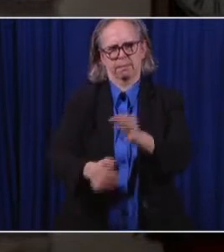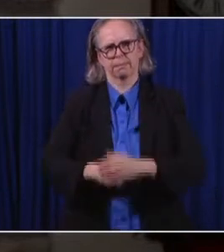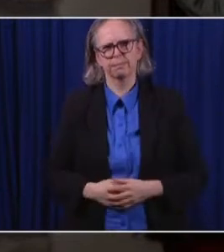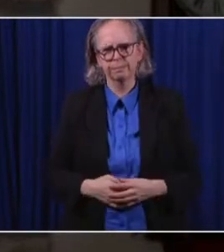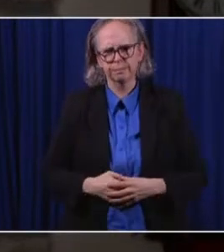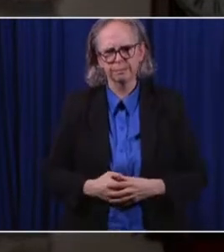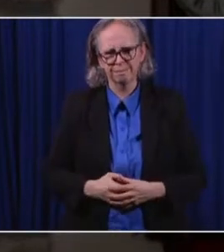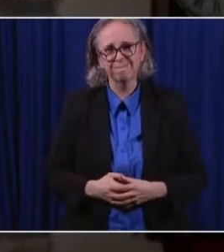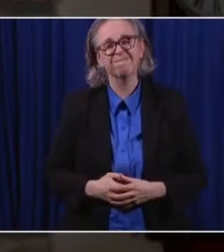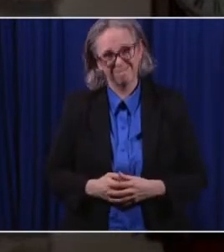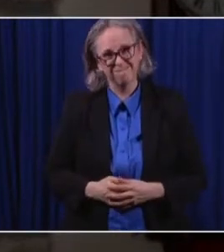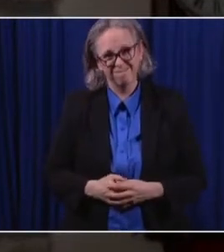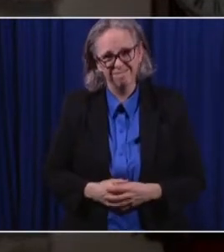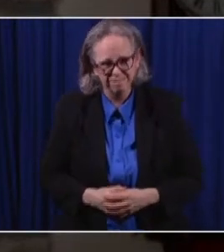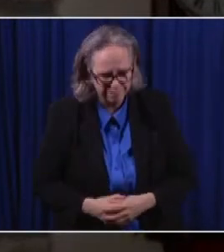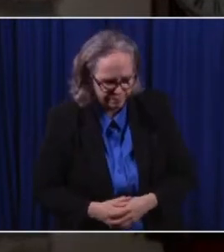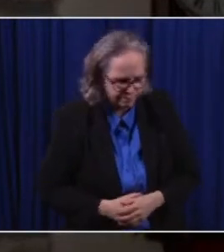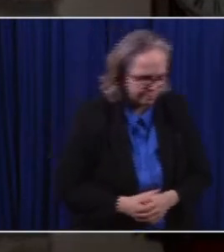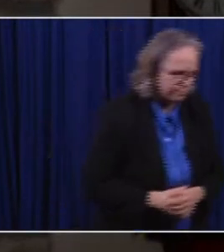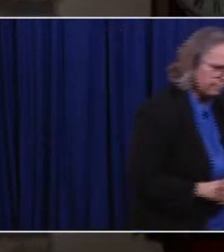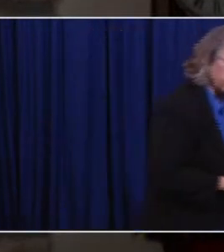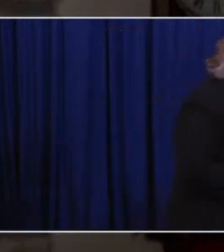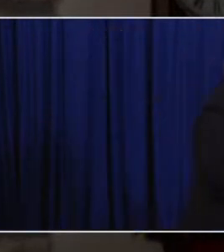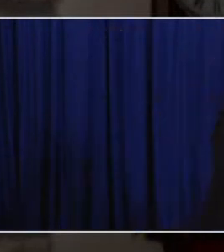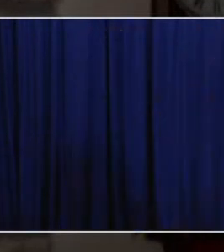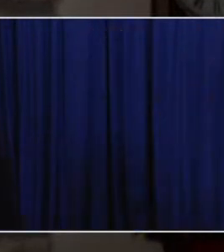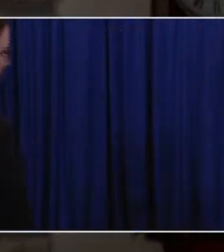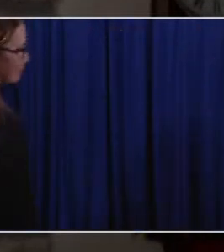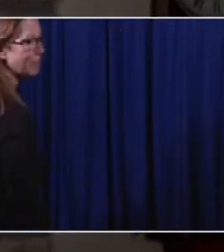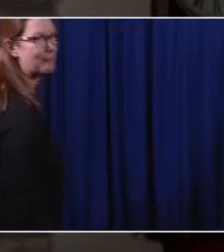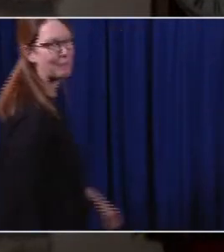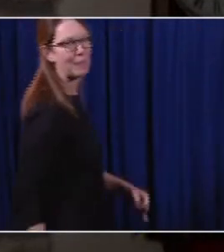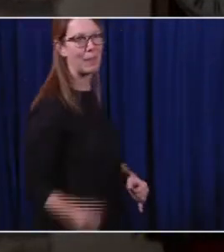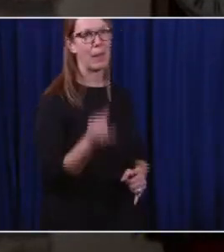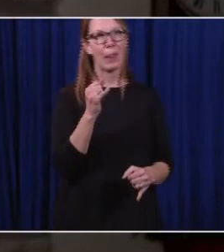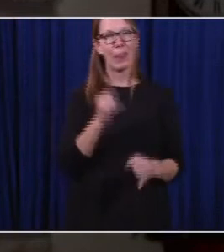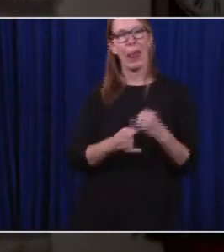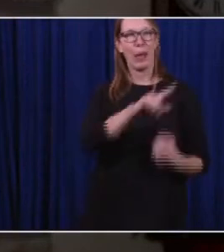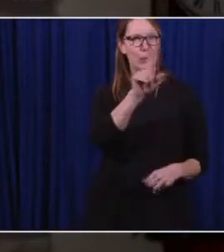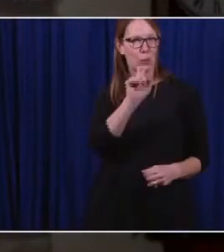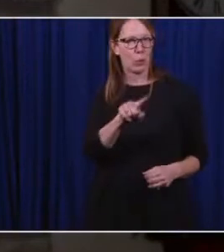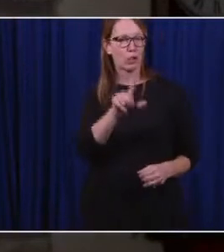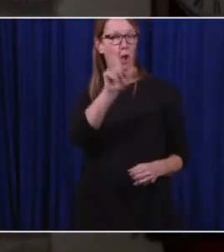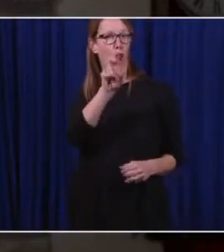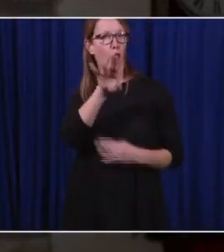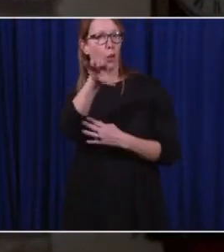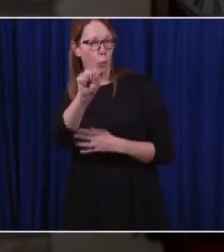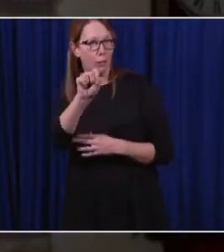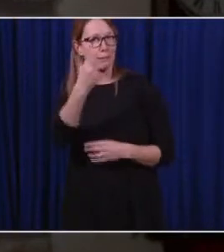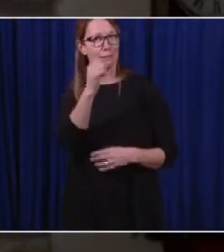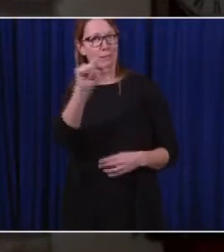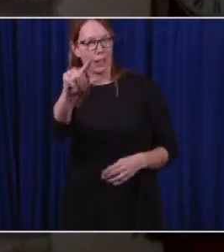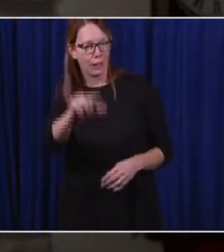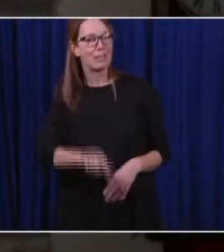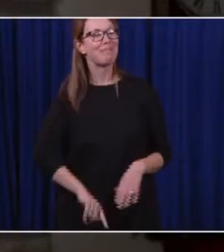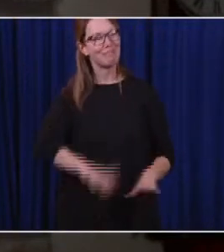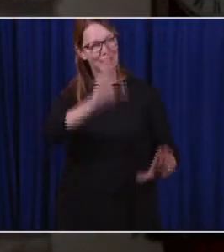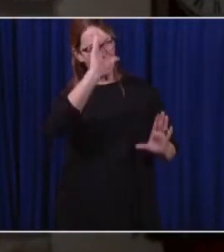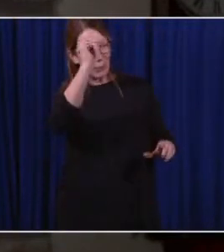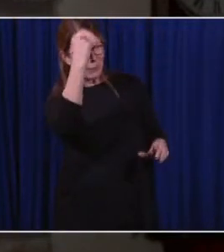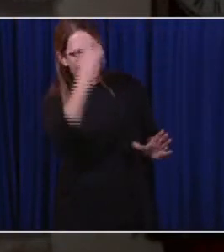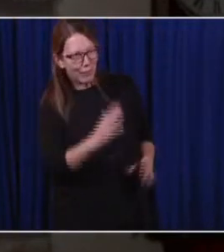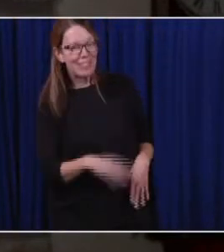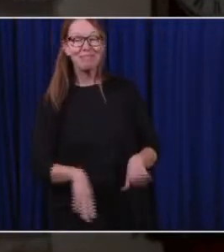Governor, next question is the last question for today, and it belongs to Luis Gill of Ohio Latino Television. Hello, Governor.